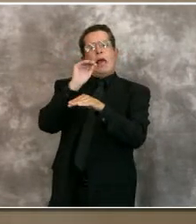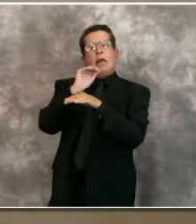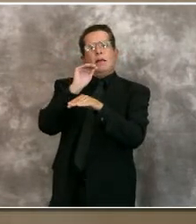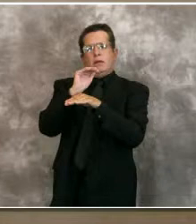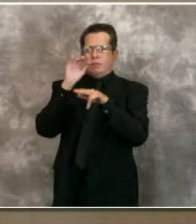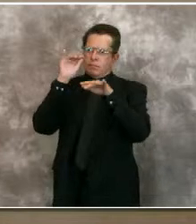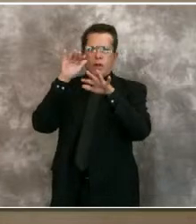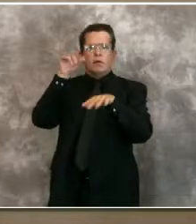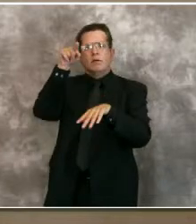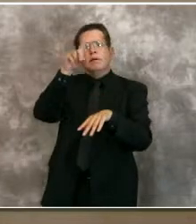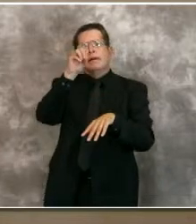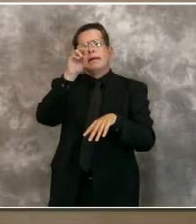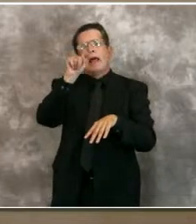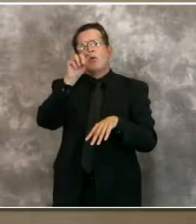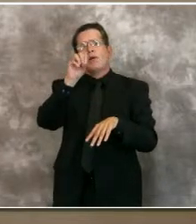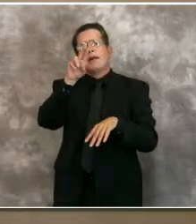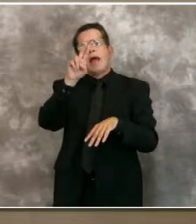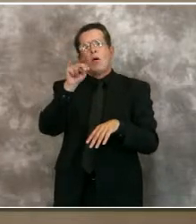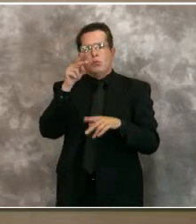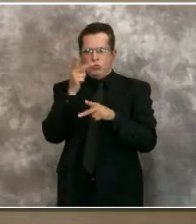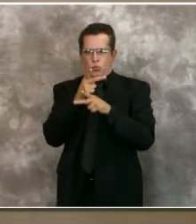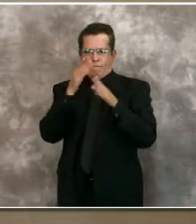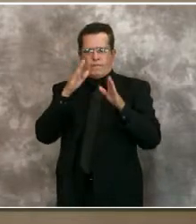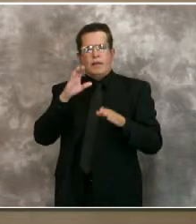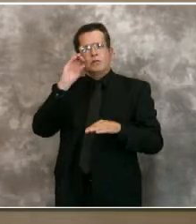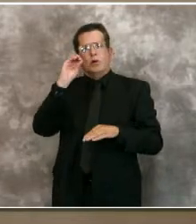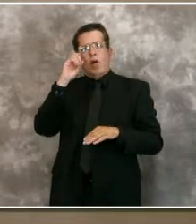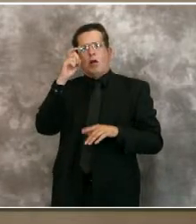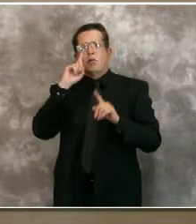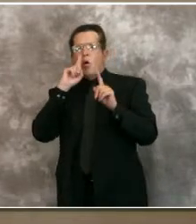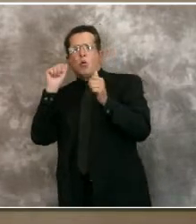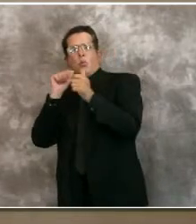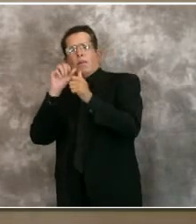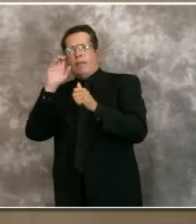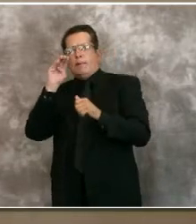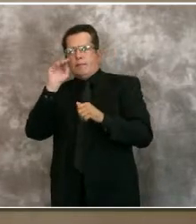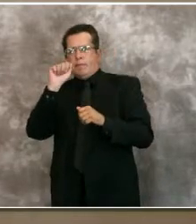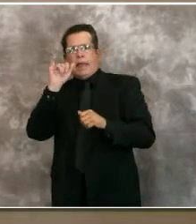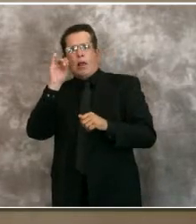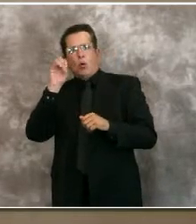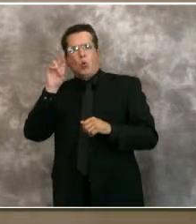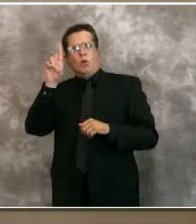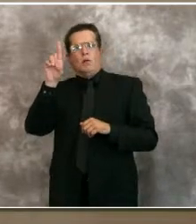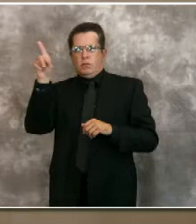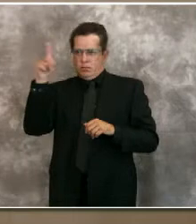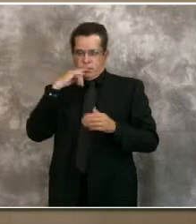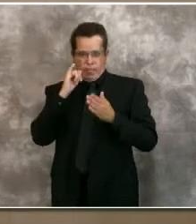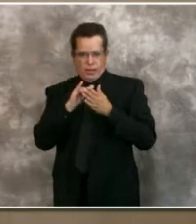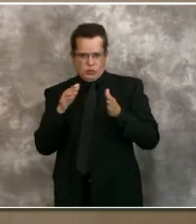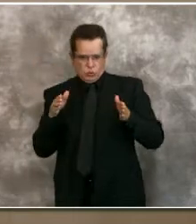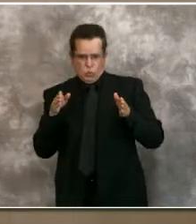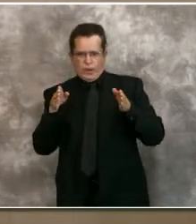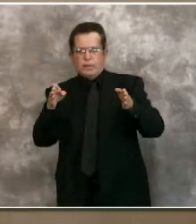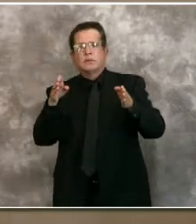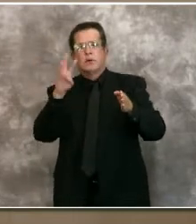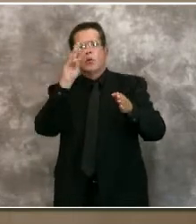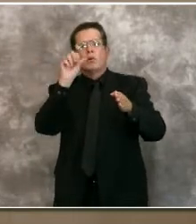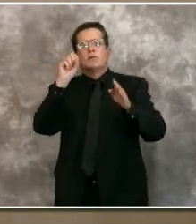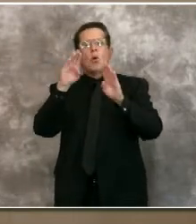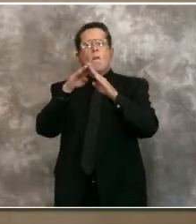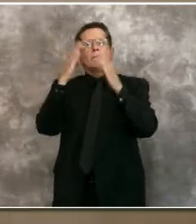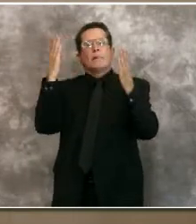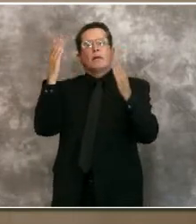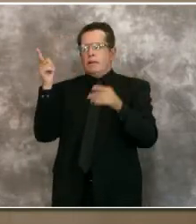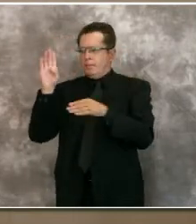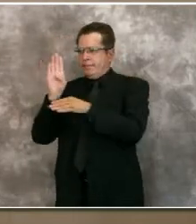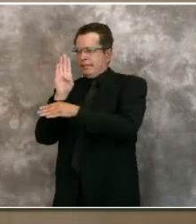And Supervisor Cox spoke with the mayor, and the streets were opened up so that businesses could